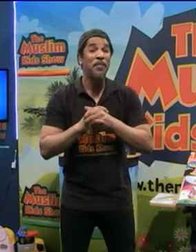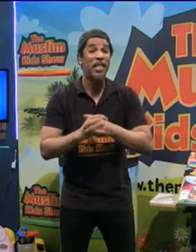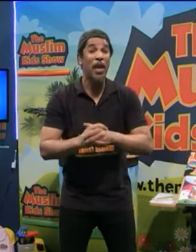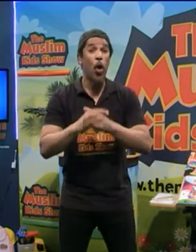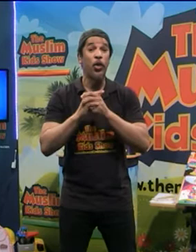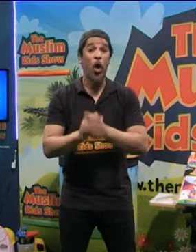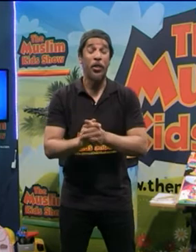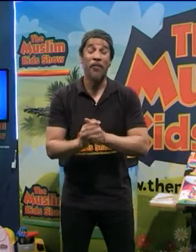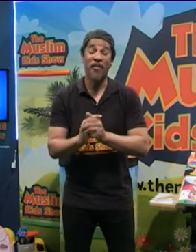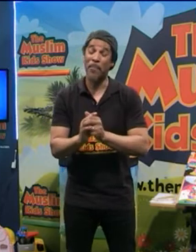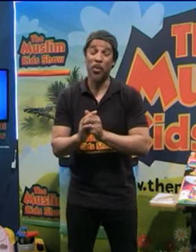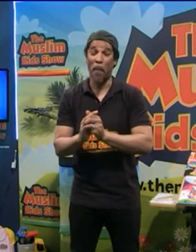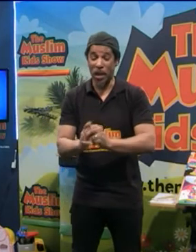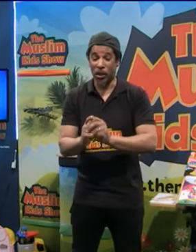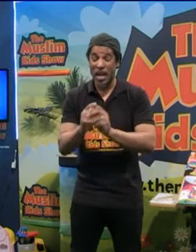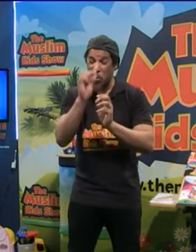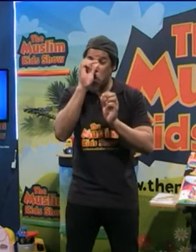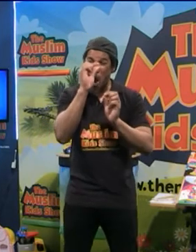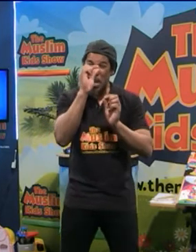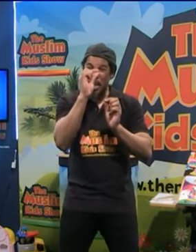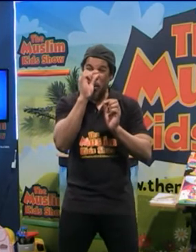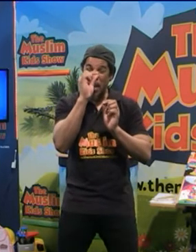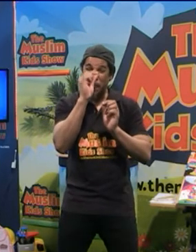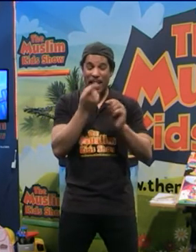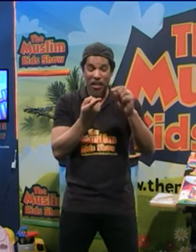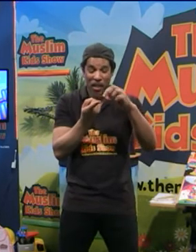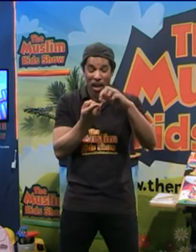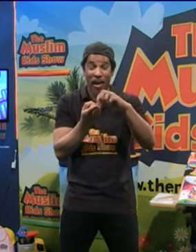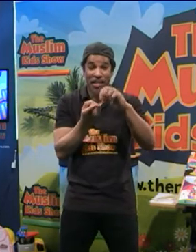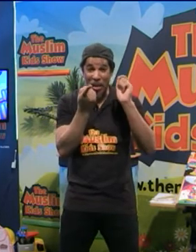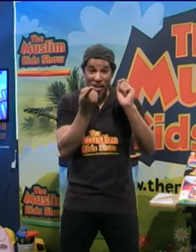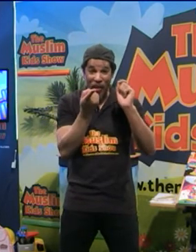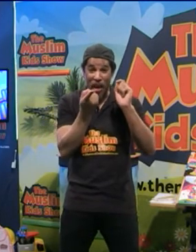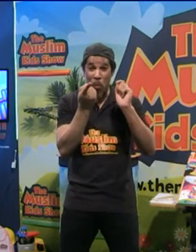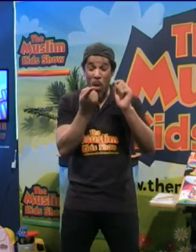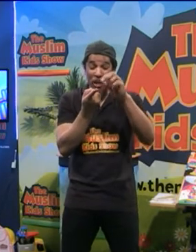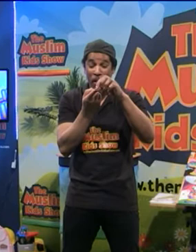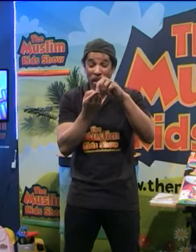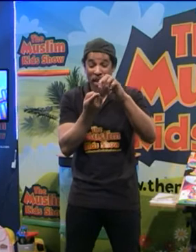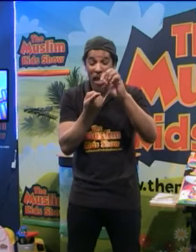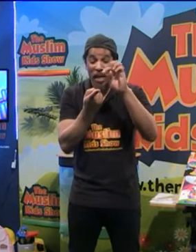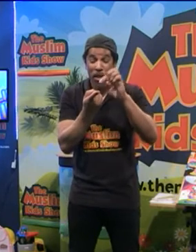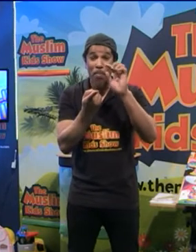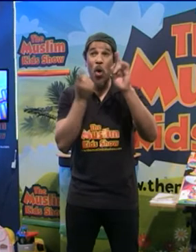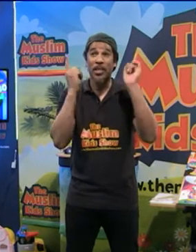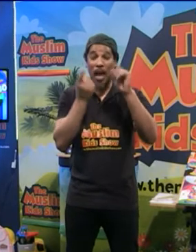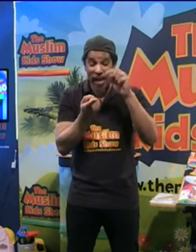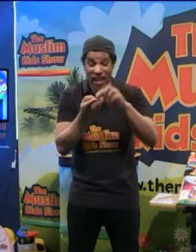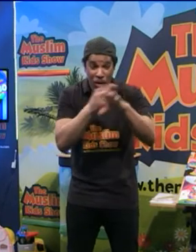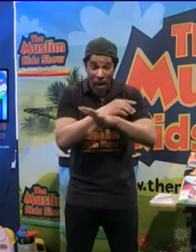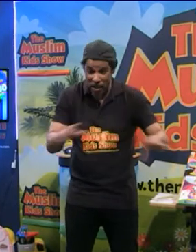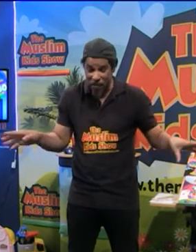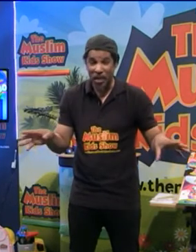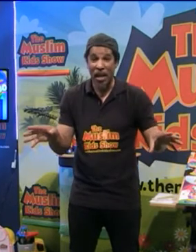grains of sand on Earth. And if you've ever been to a beach, one grain of sand, did you see that grain of sand on his finger? One grain of sand. There's more stars